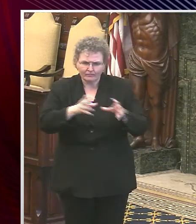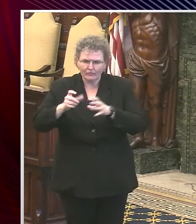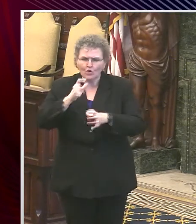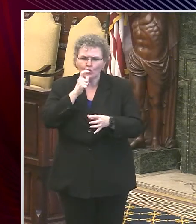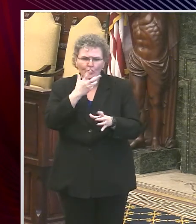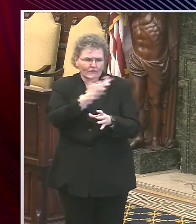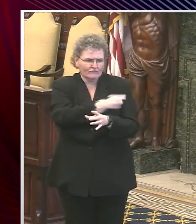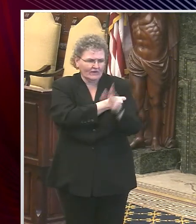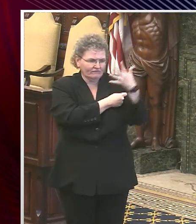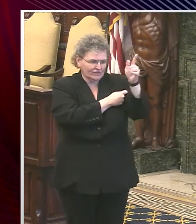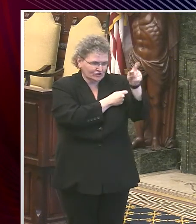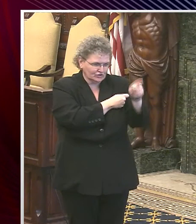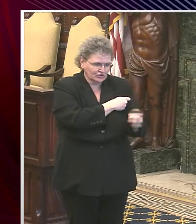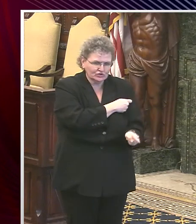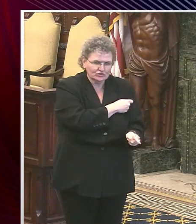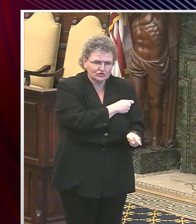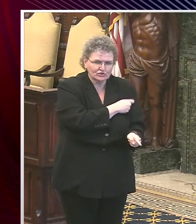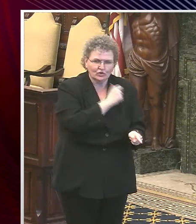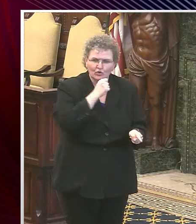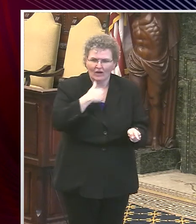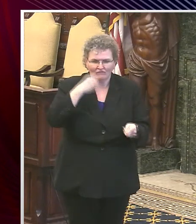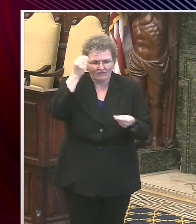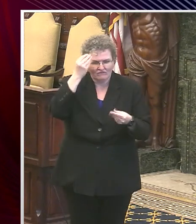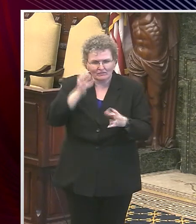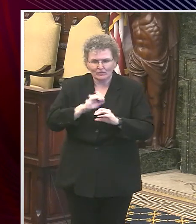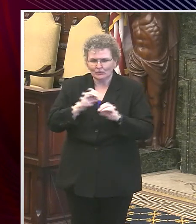vaccinated? I don't have that information, no.